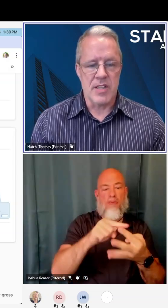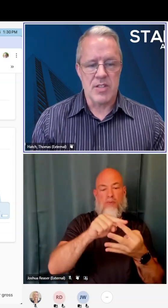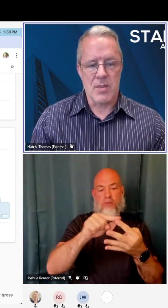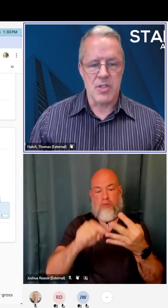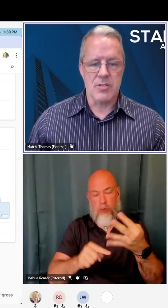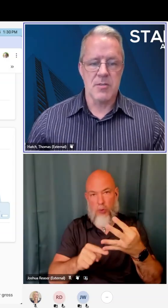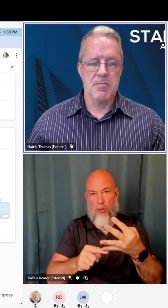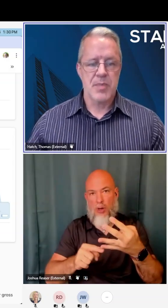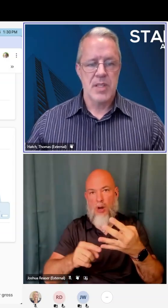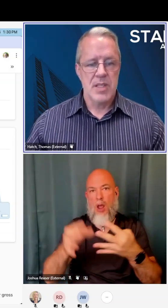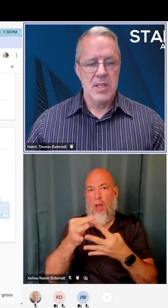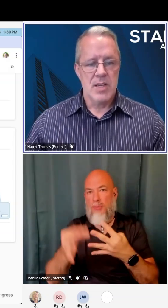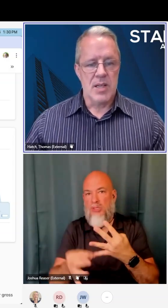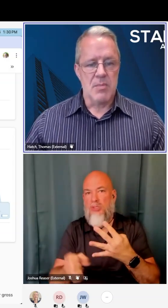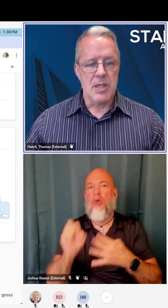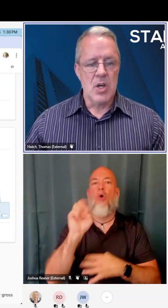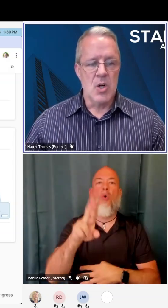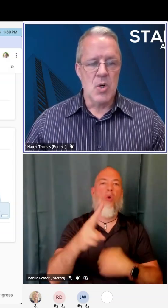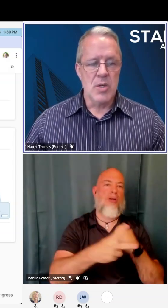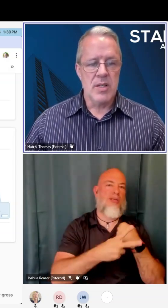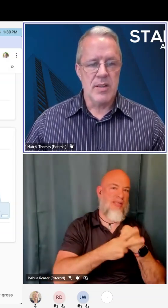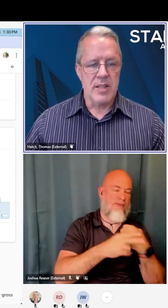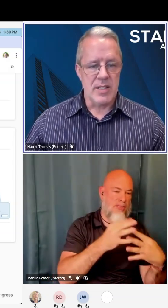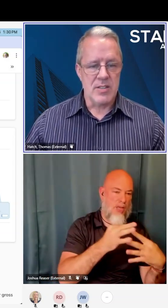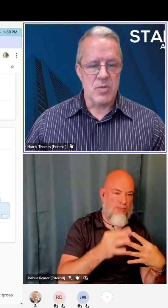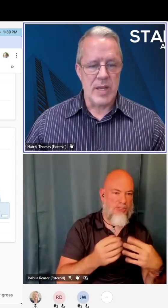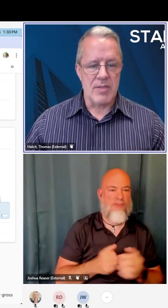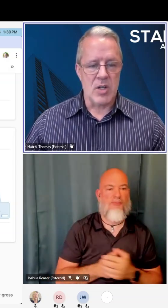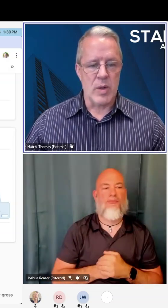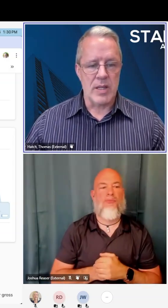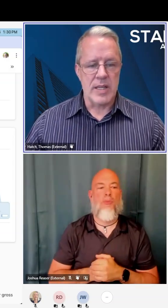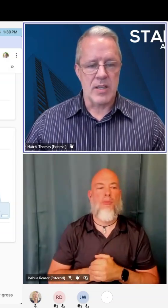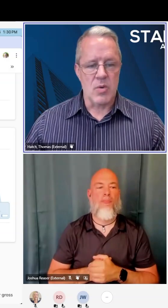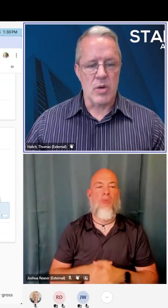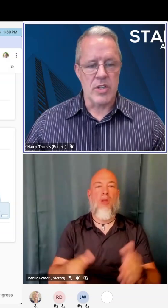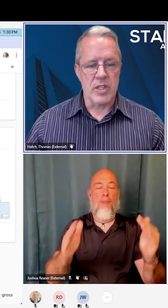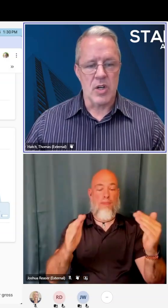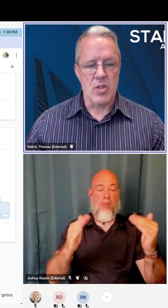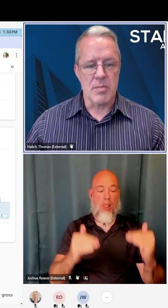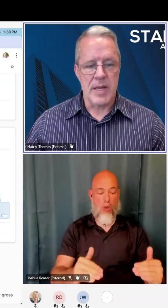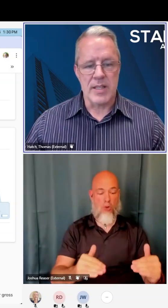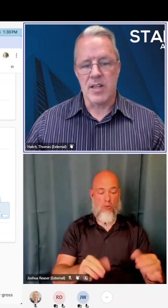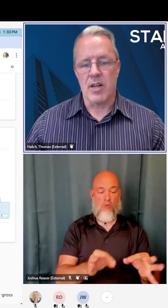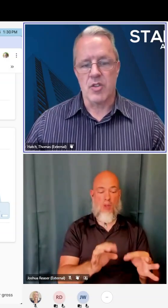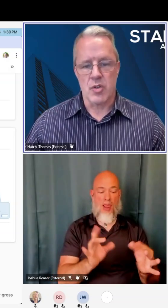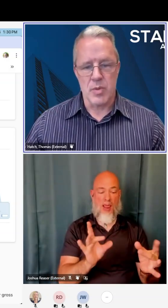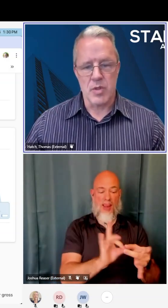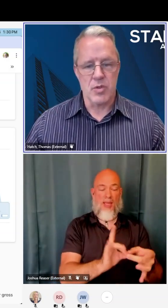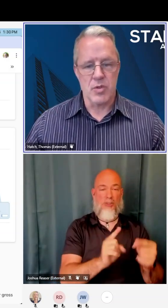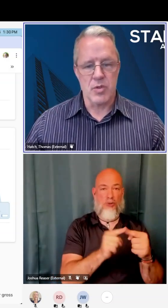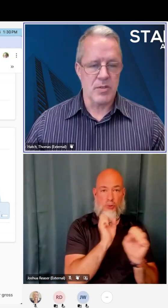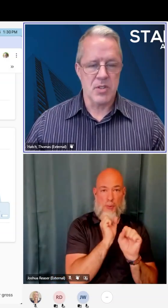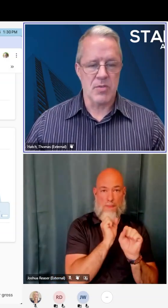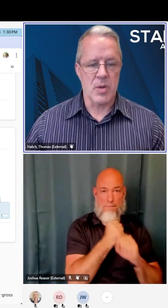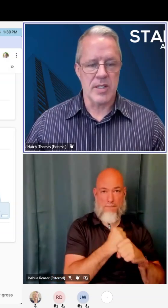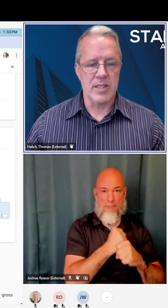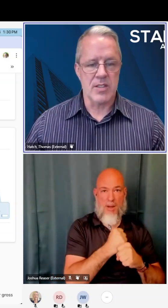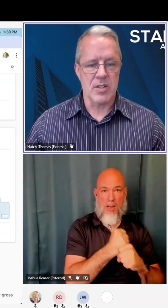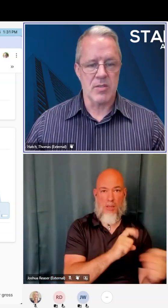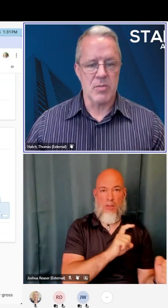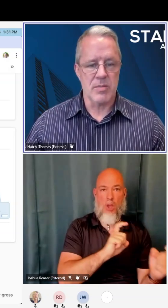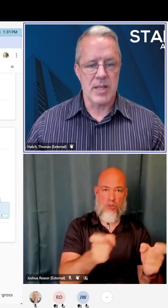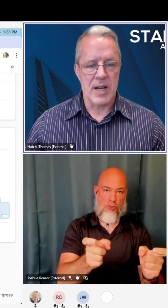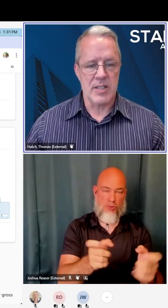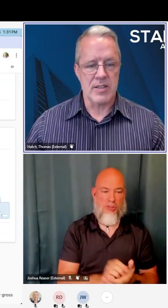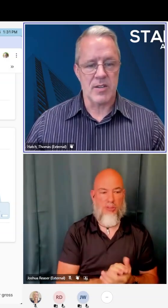the savings option. Below this, we have a quick link where you can go to make a contribution. So if you want to